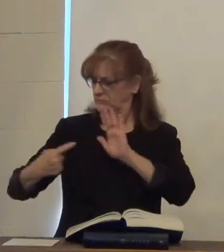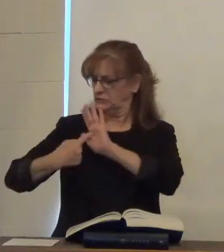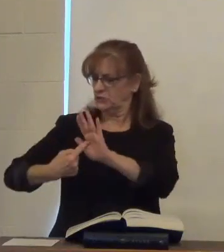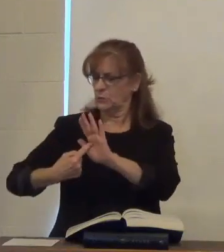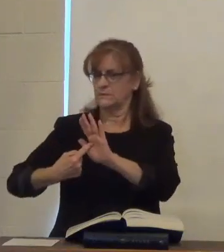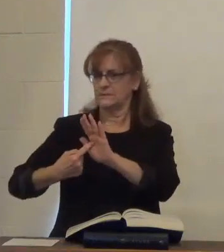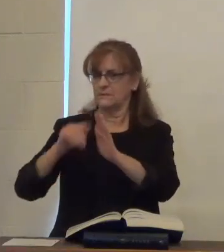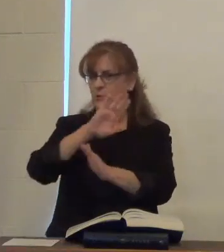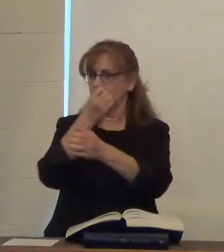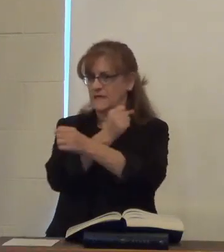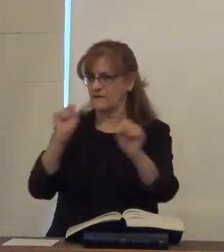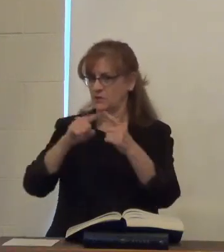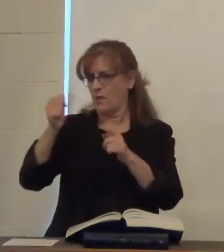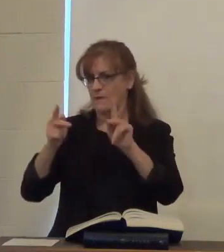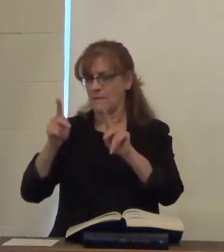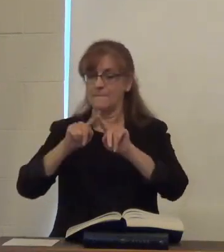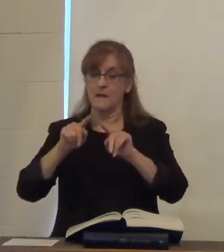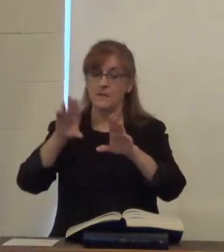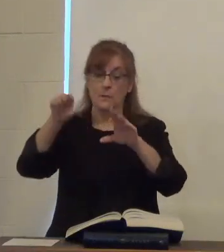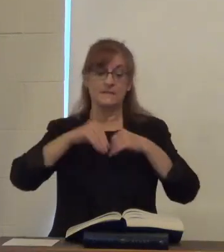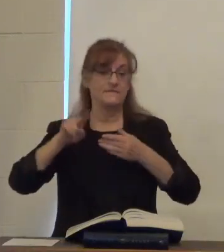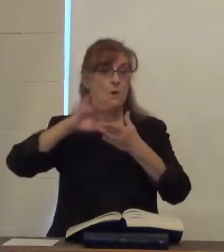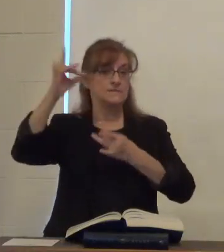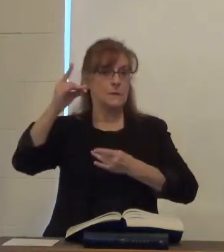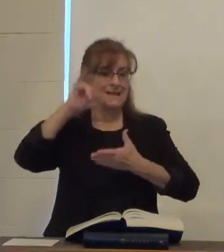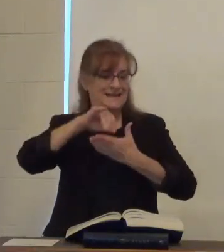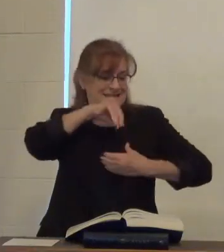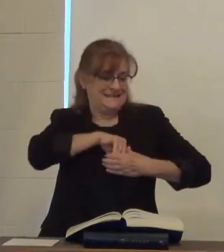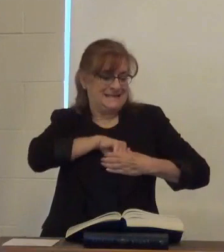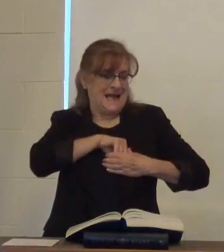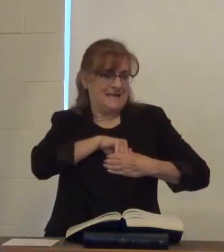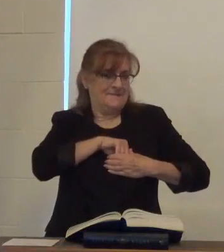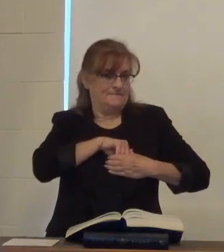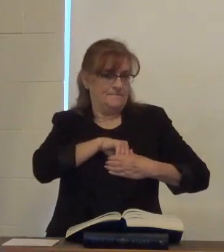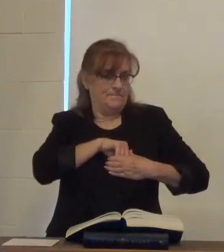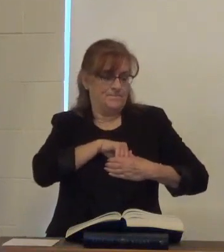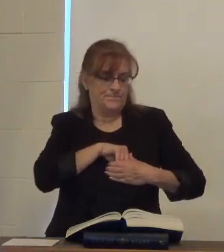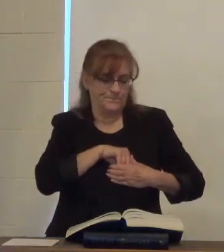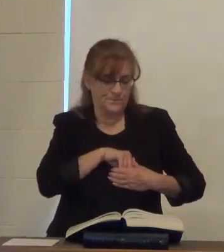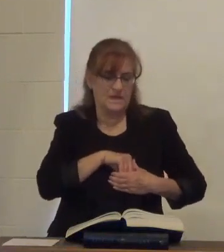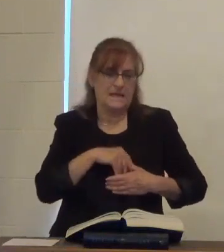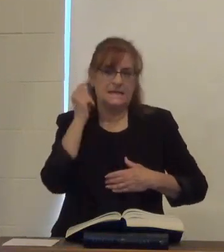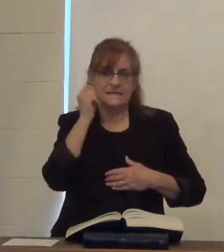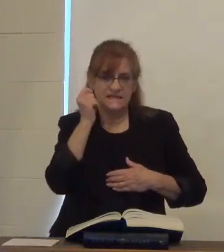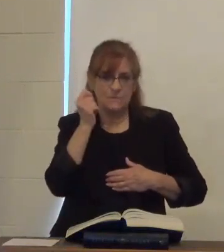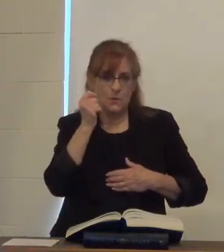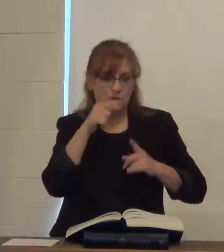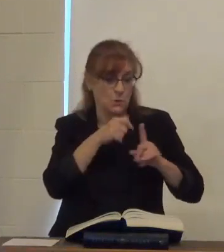others, the reception of the Holy Spirit is an internal seal of salvation, a testimony to